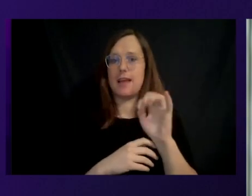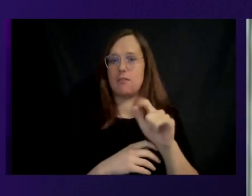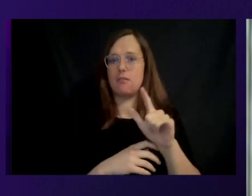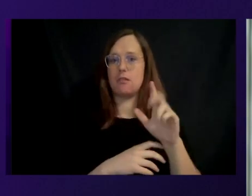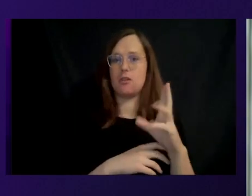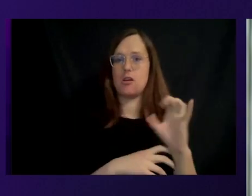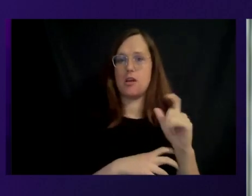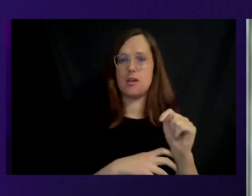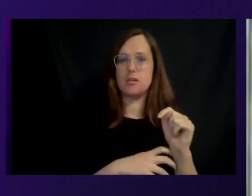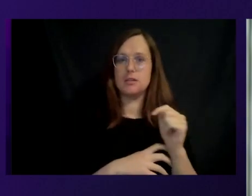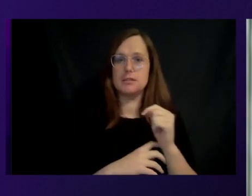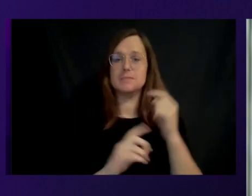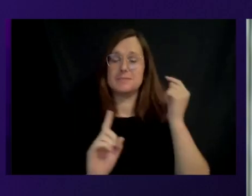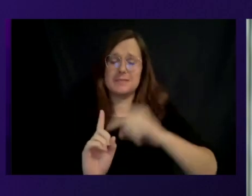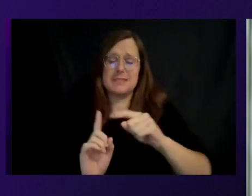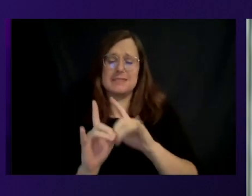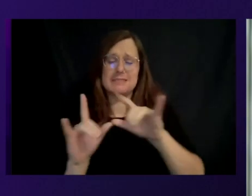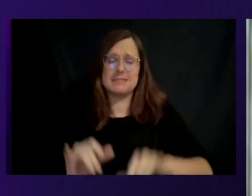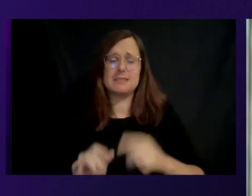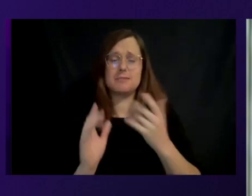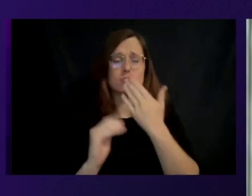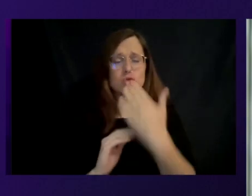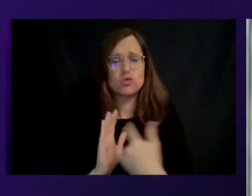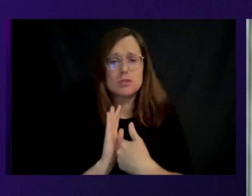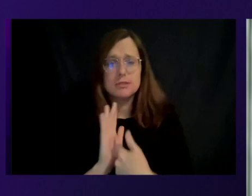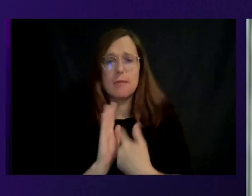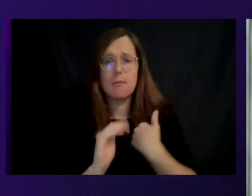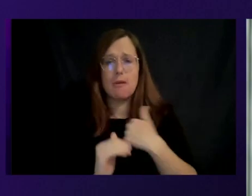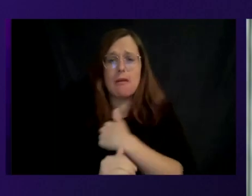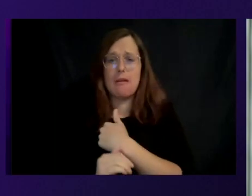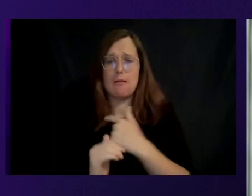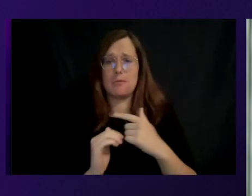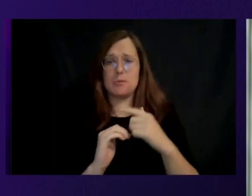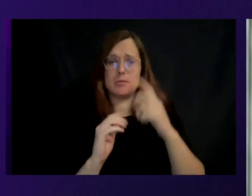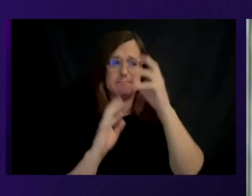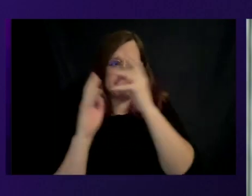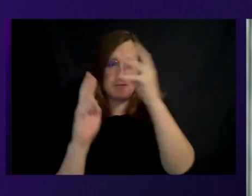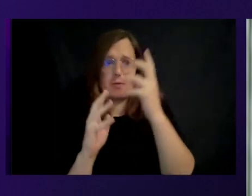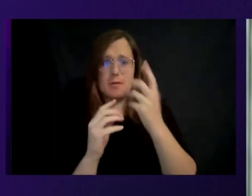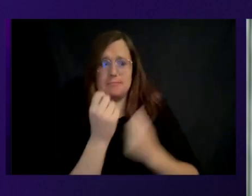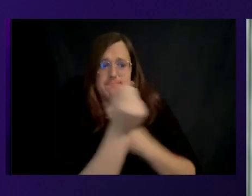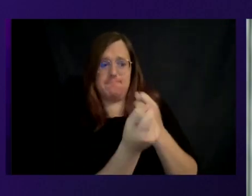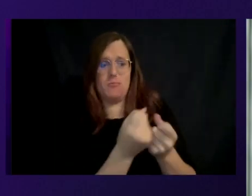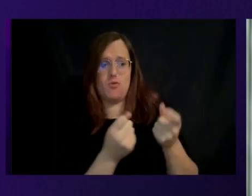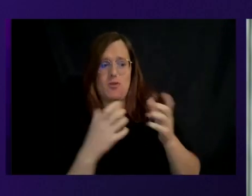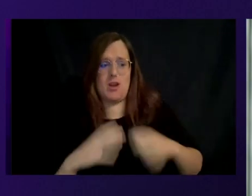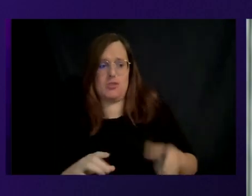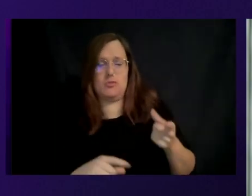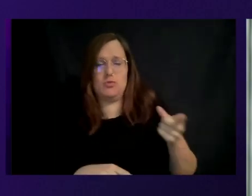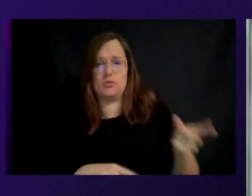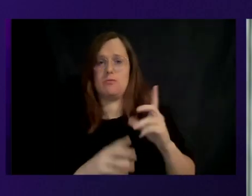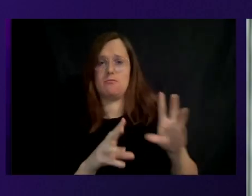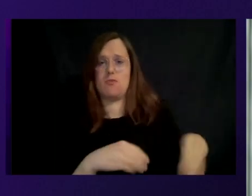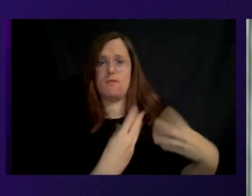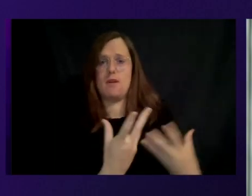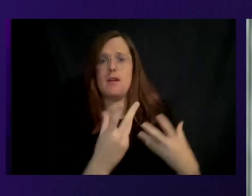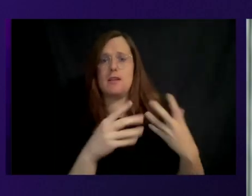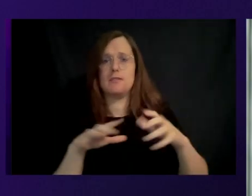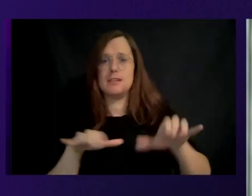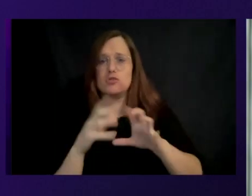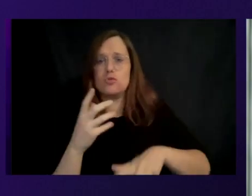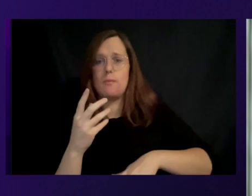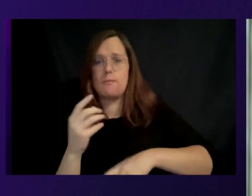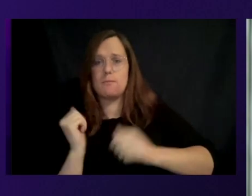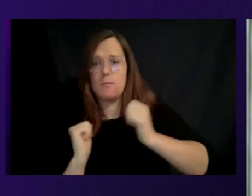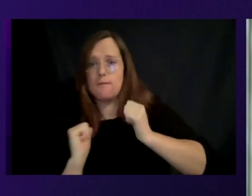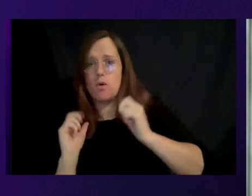great example of how we have invented and innovated on behalf of our customers to provide additional performance and security for their applications. For